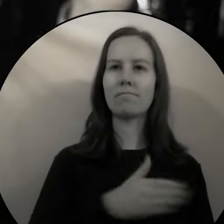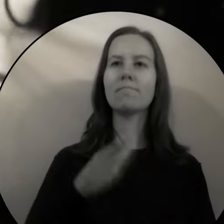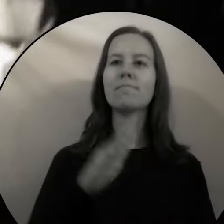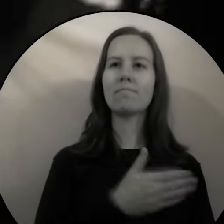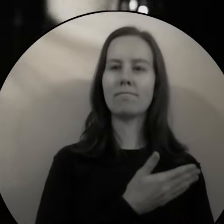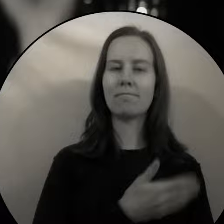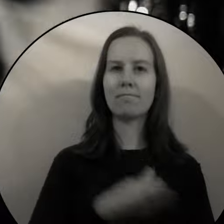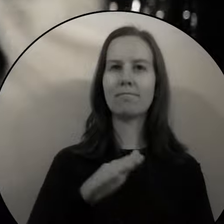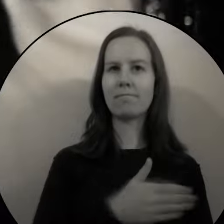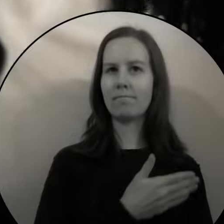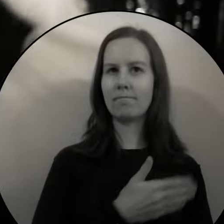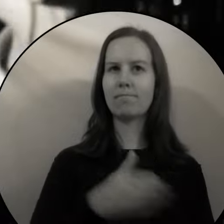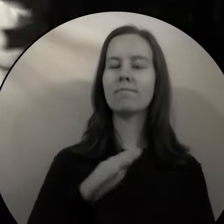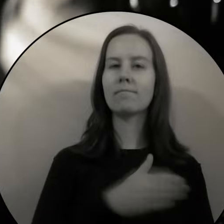new